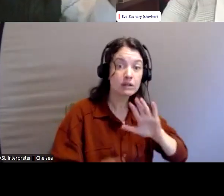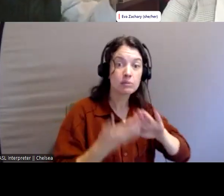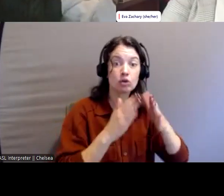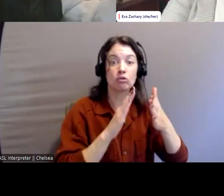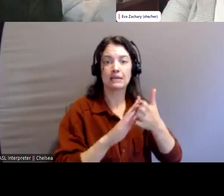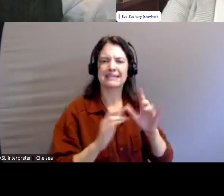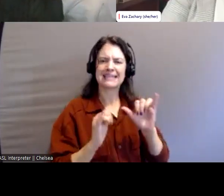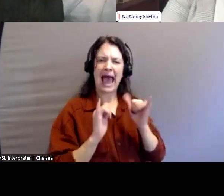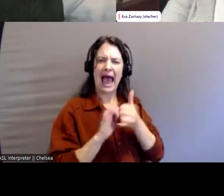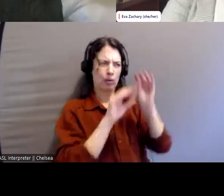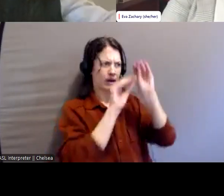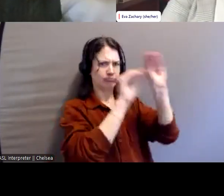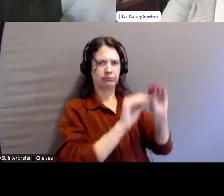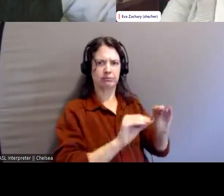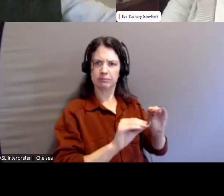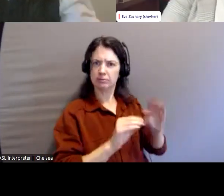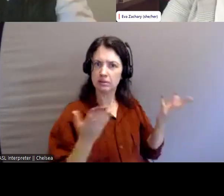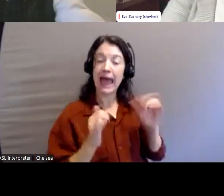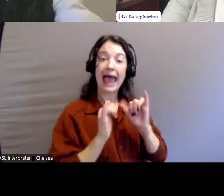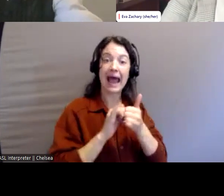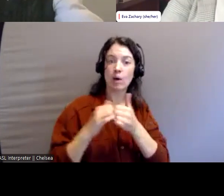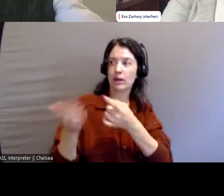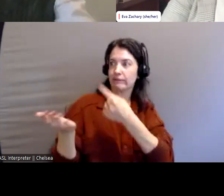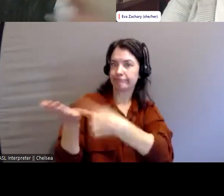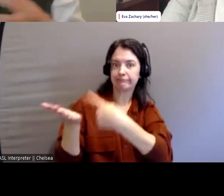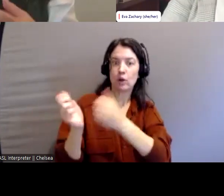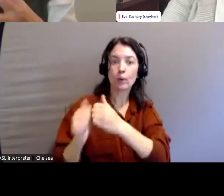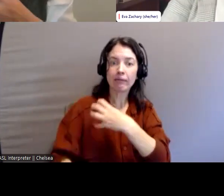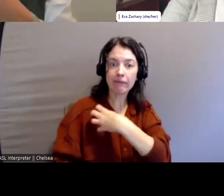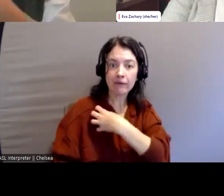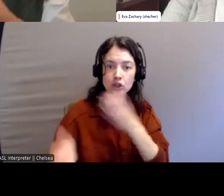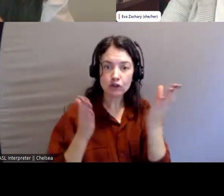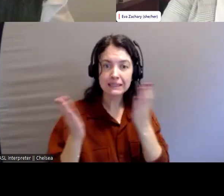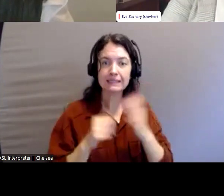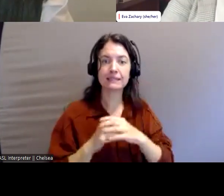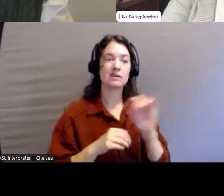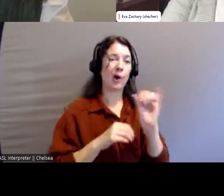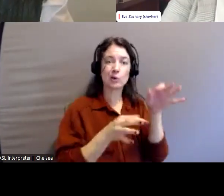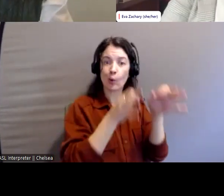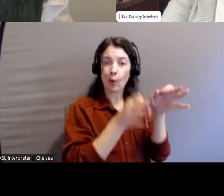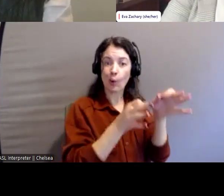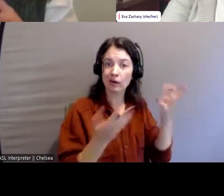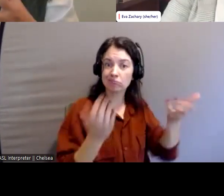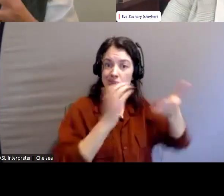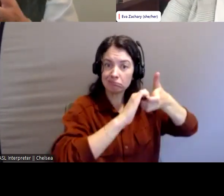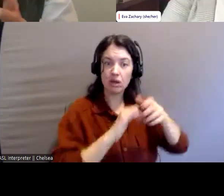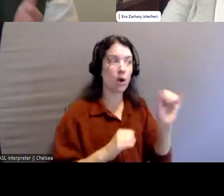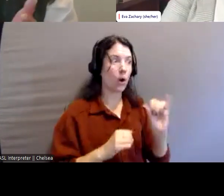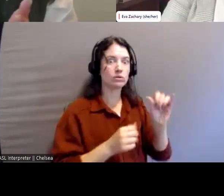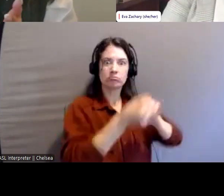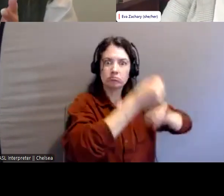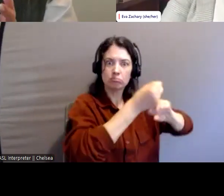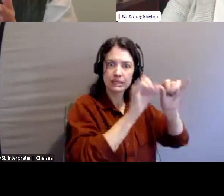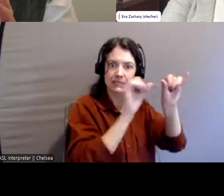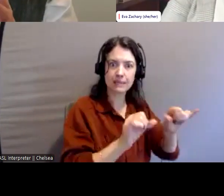and have those conversations with police services and other folks and justice partners and other support systems who are working